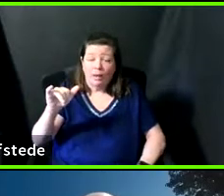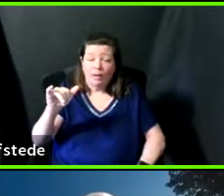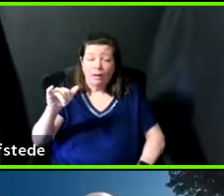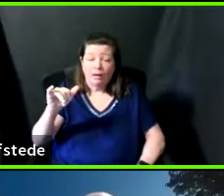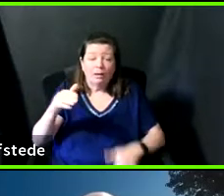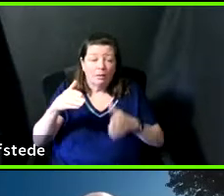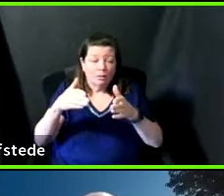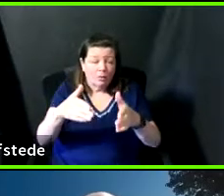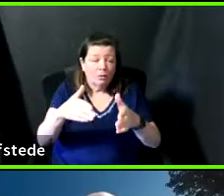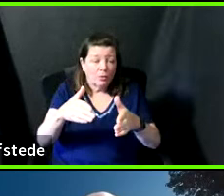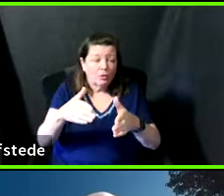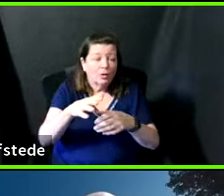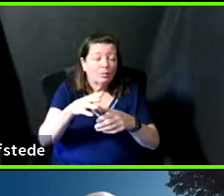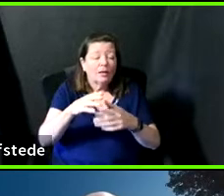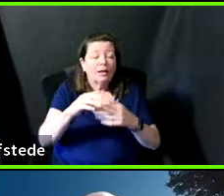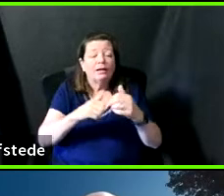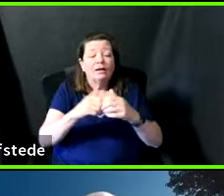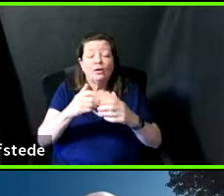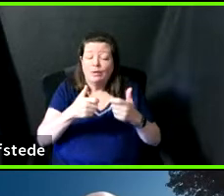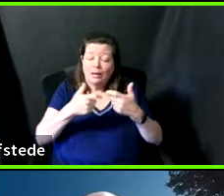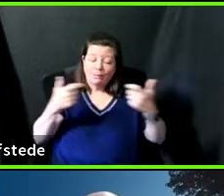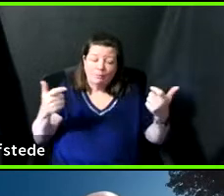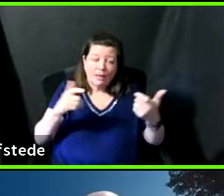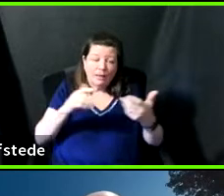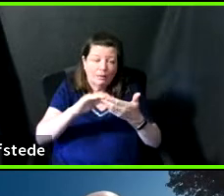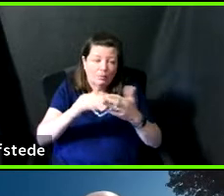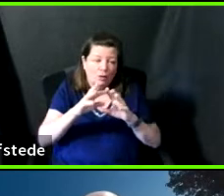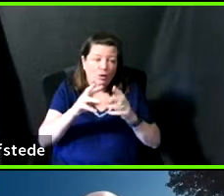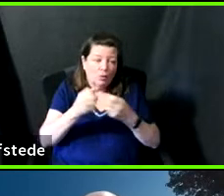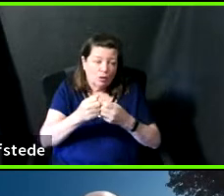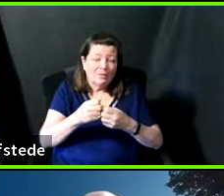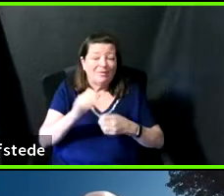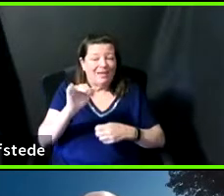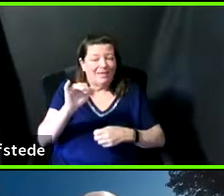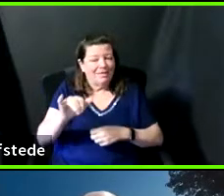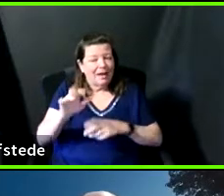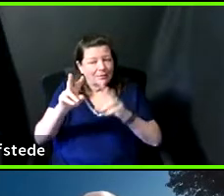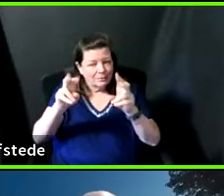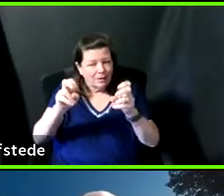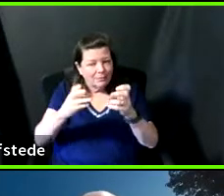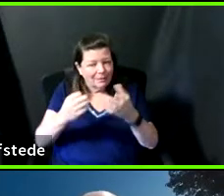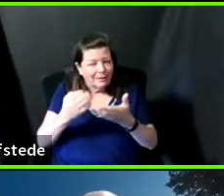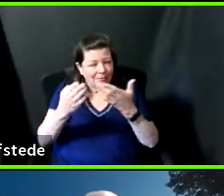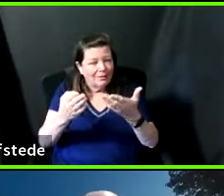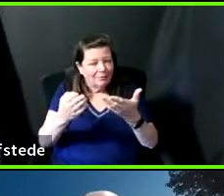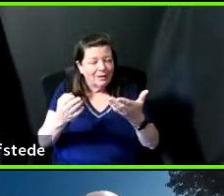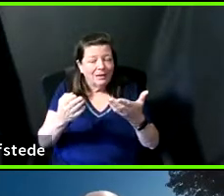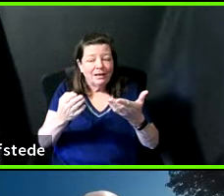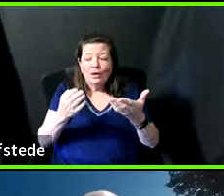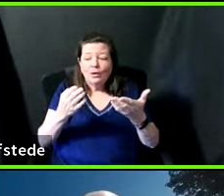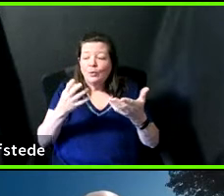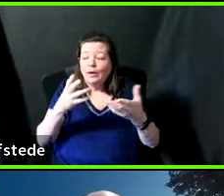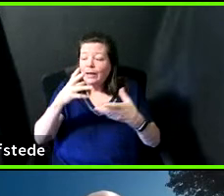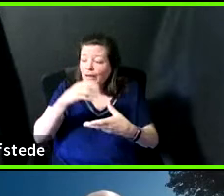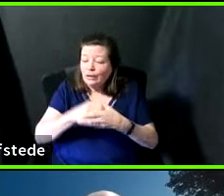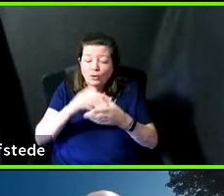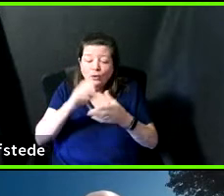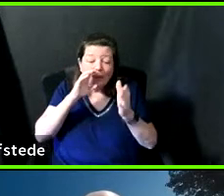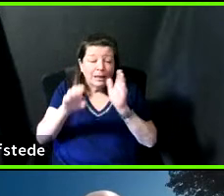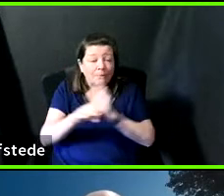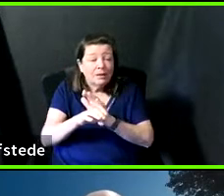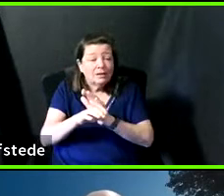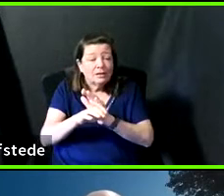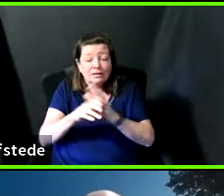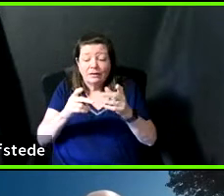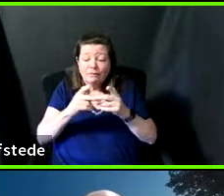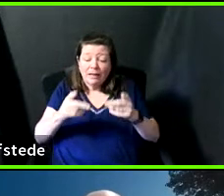and we had a big community workshop, and this topic came up. And we had included images of places that we thought, as